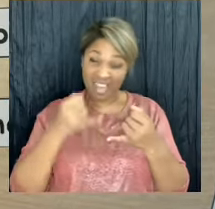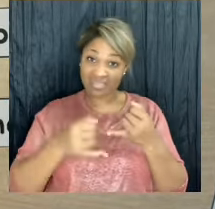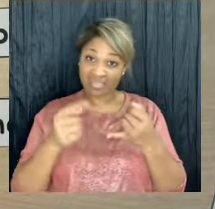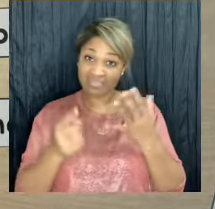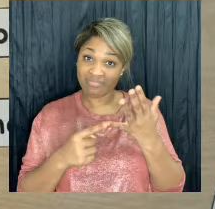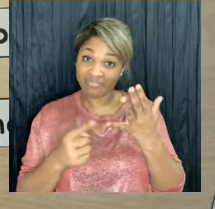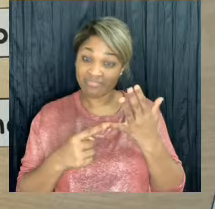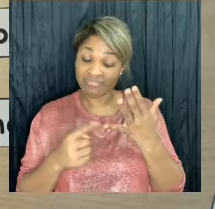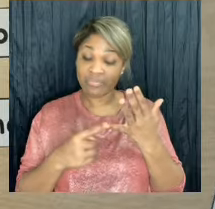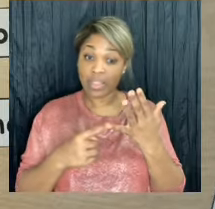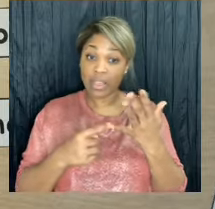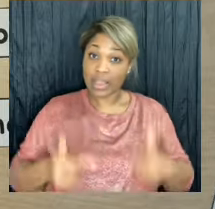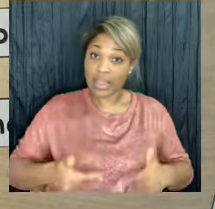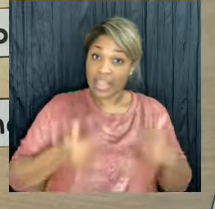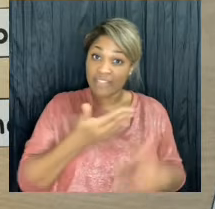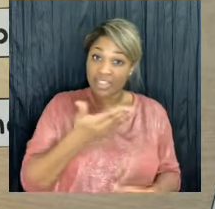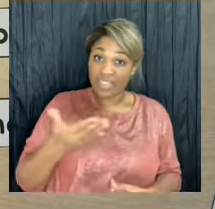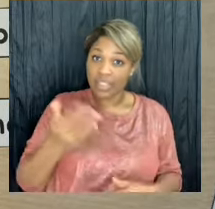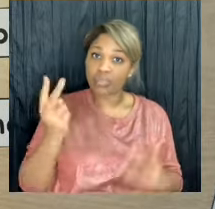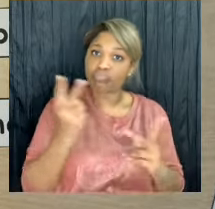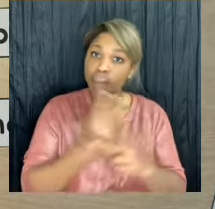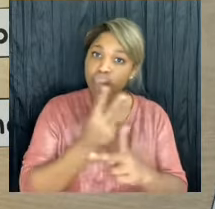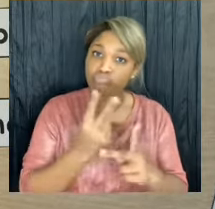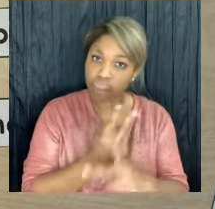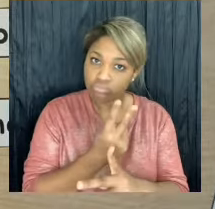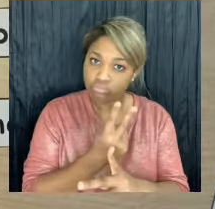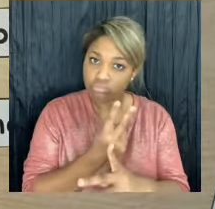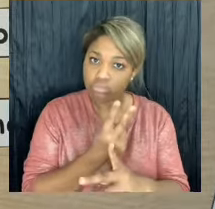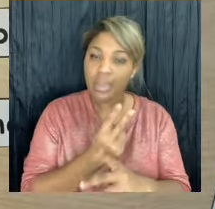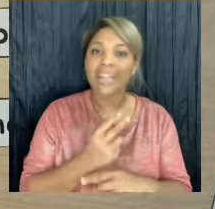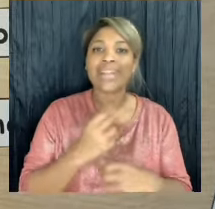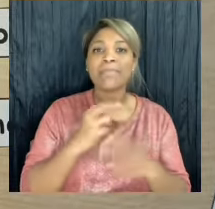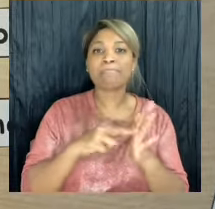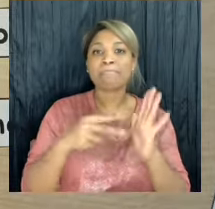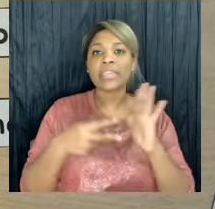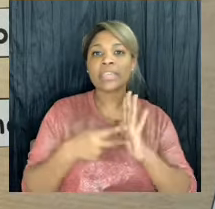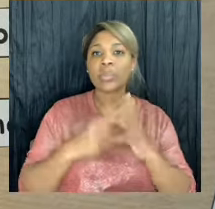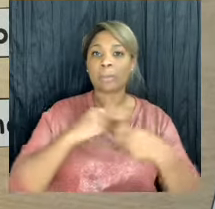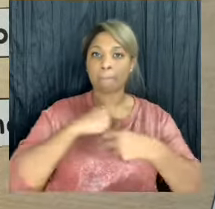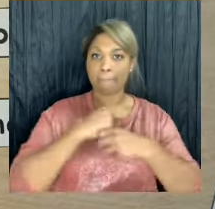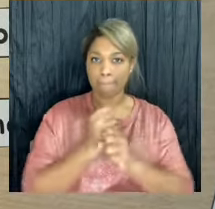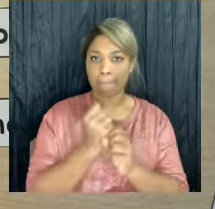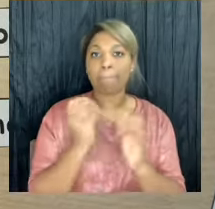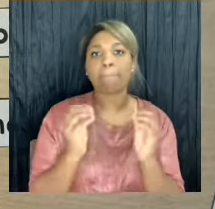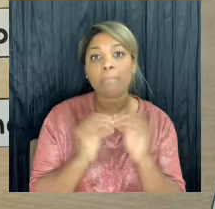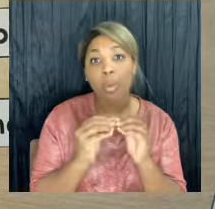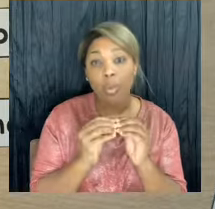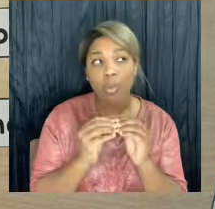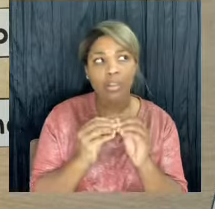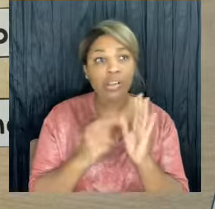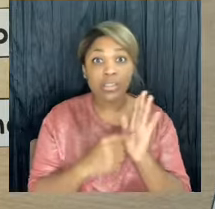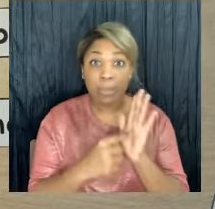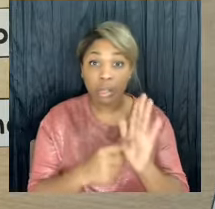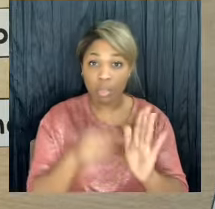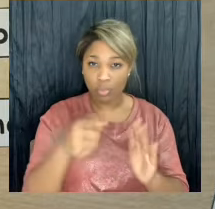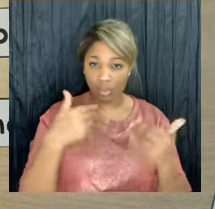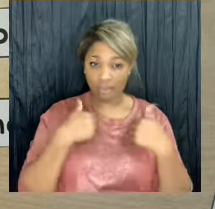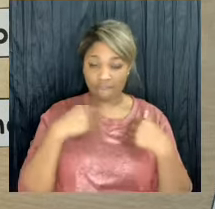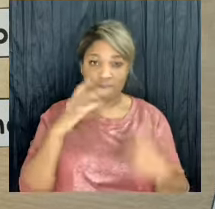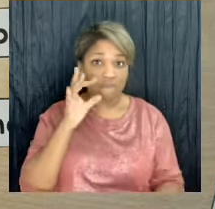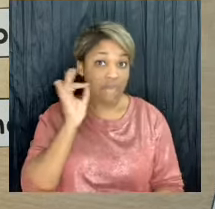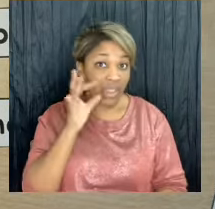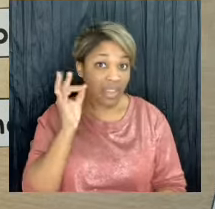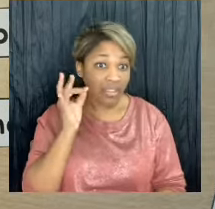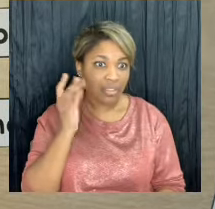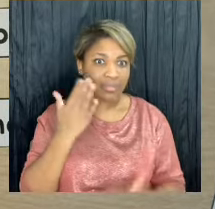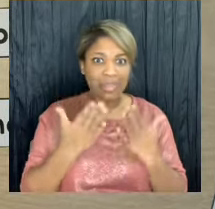reproduce. That means they make more. So if you have a cat, maybe it